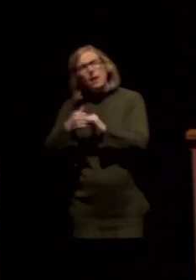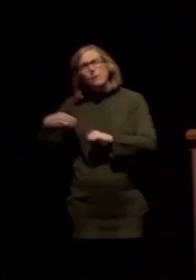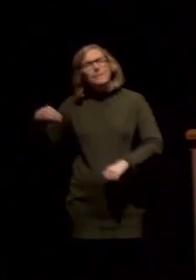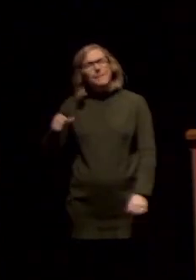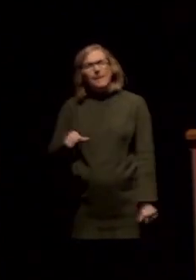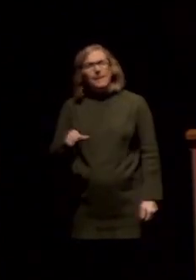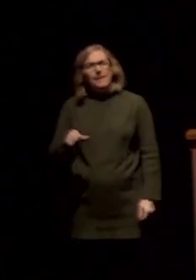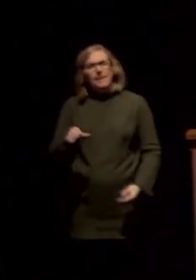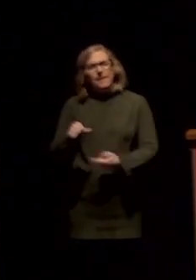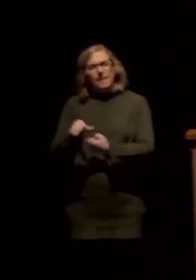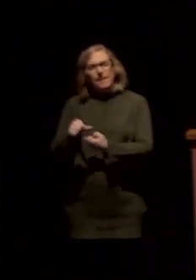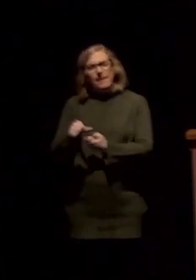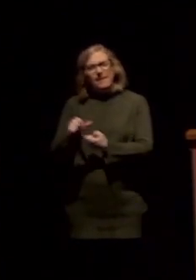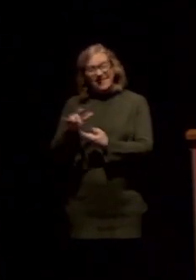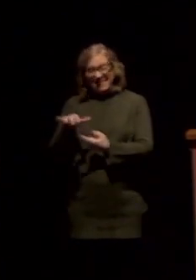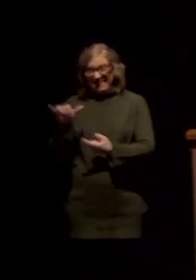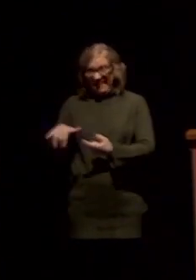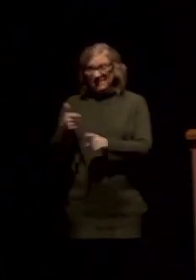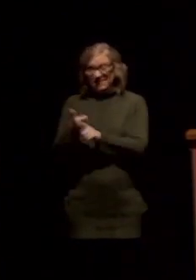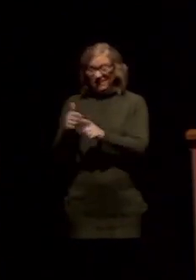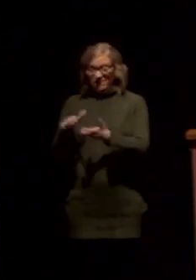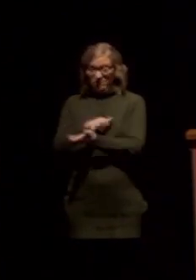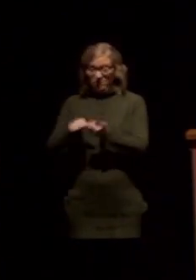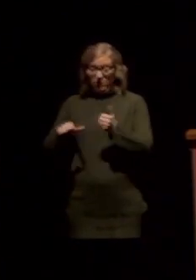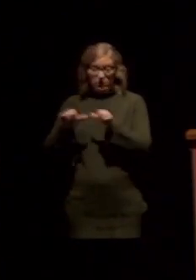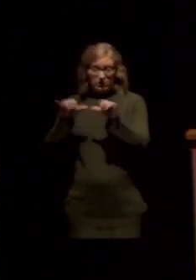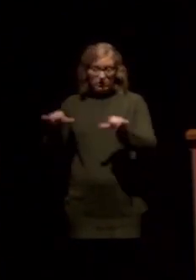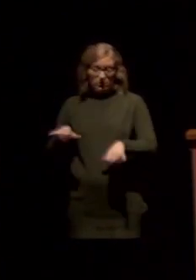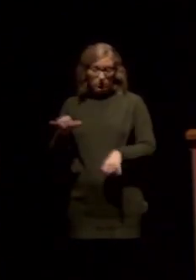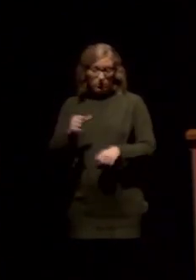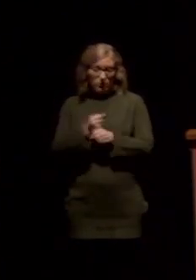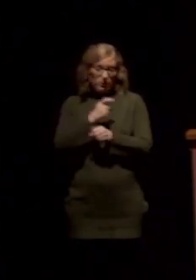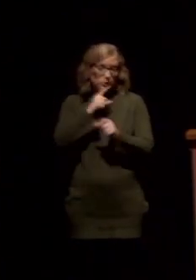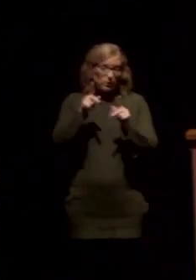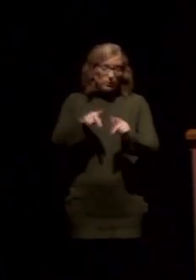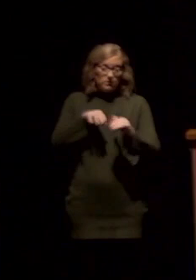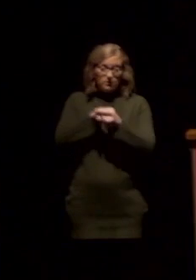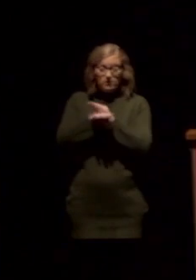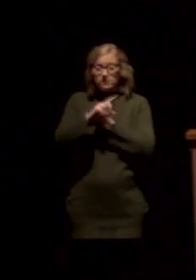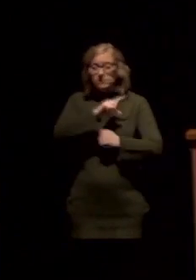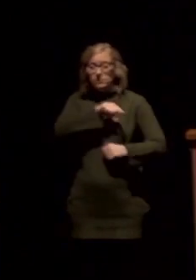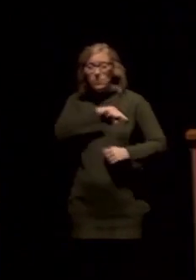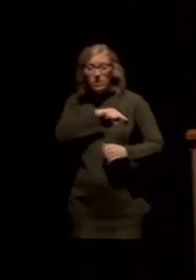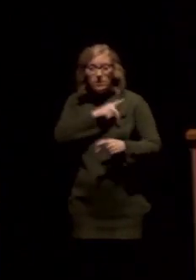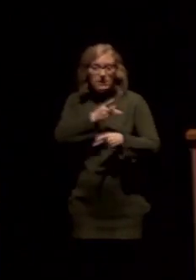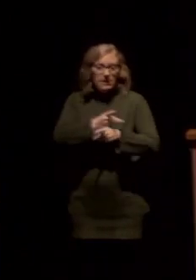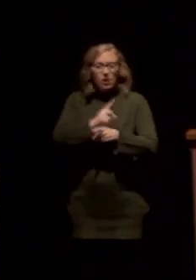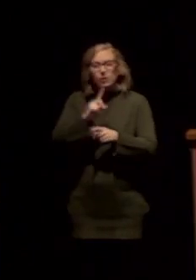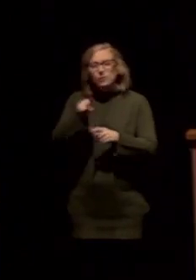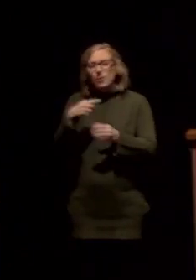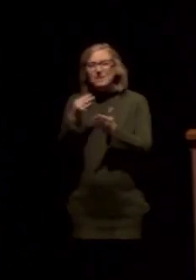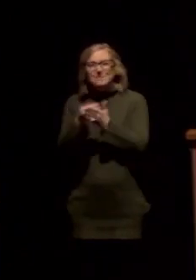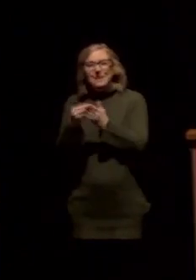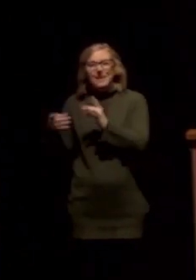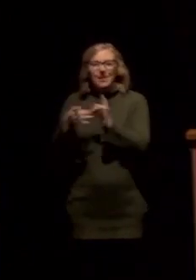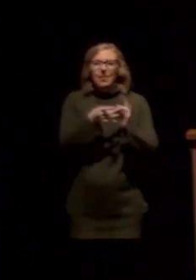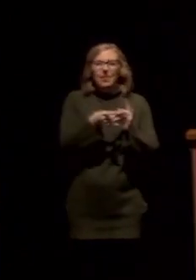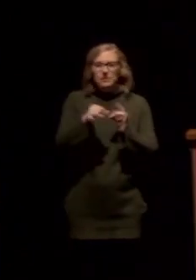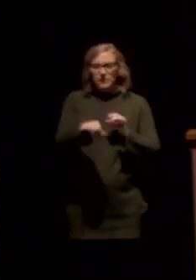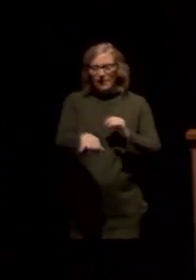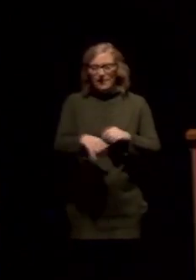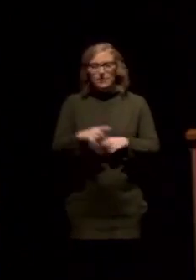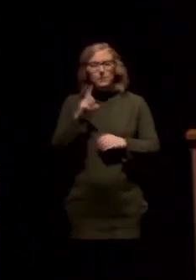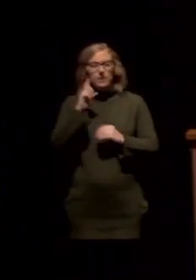a fractured and broken system, to make sure that someone gets the quality care that they need, and there's always a dollar sign attached to that. So thinking about